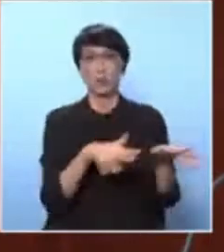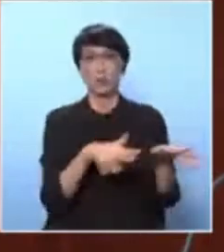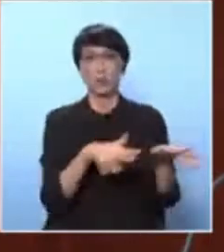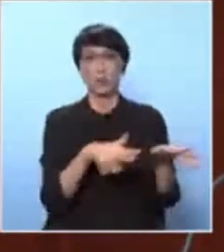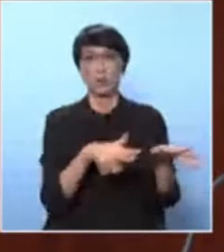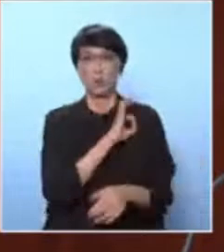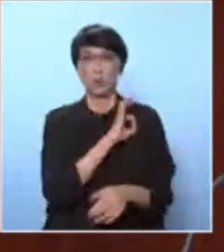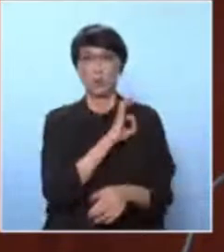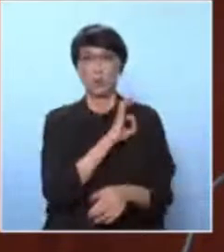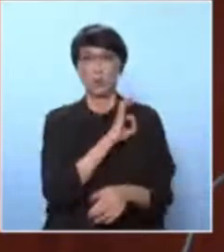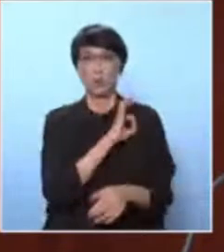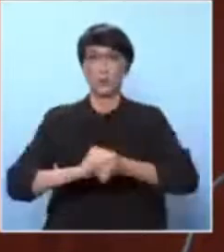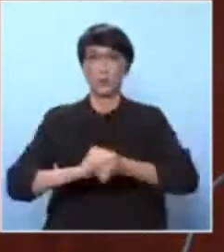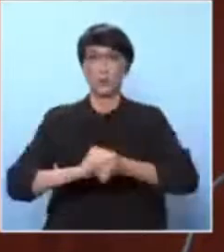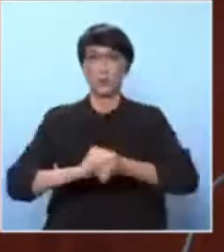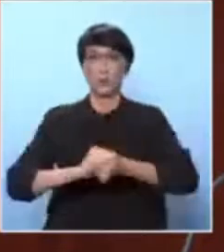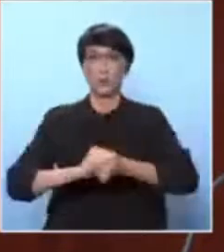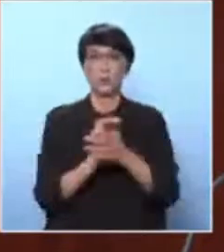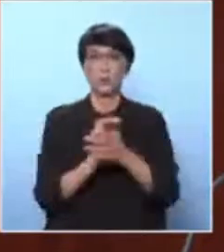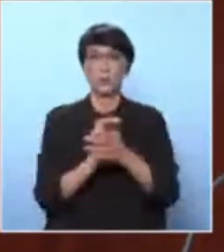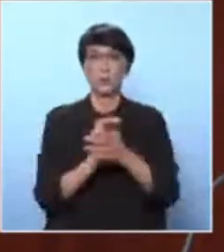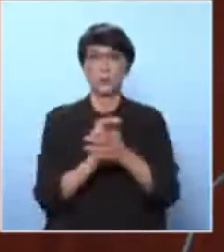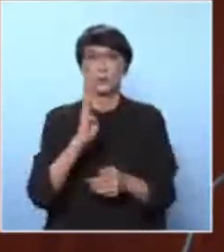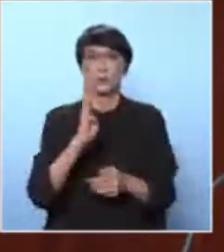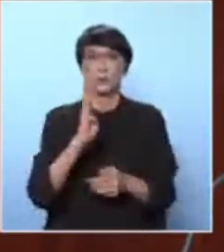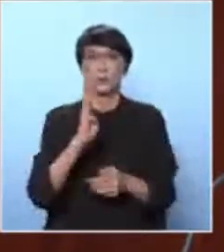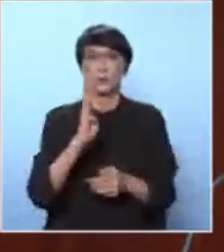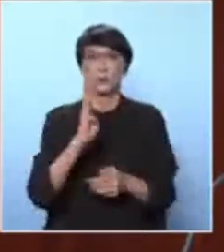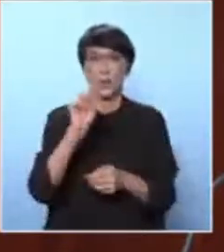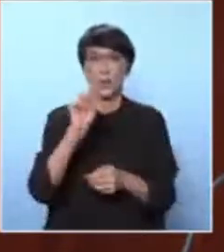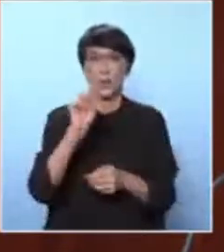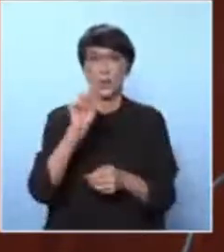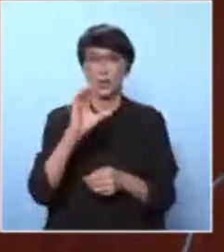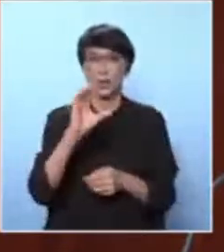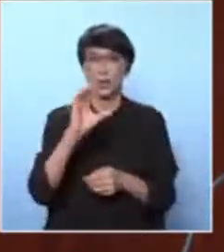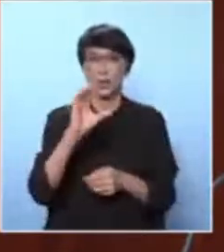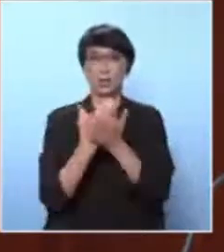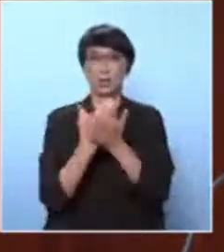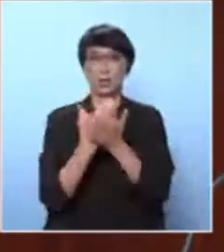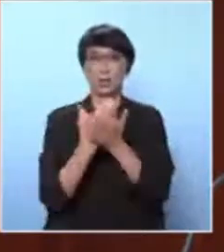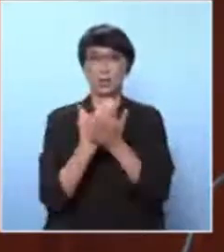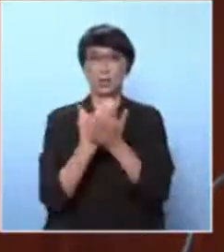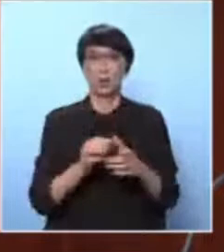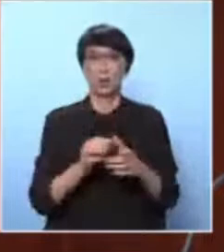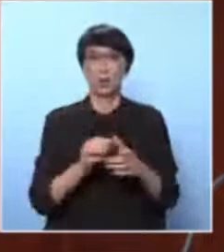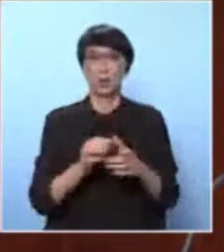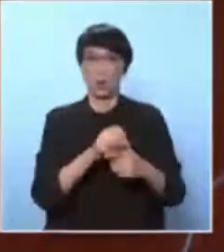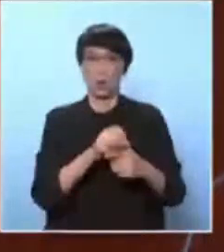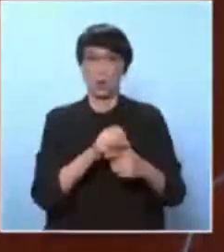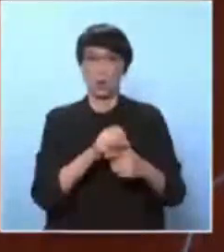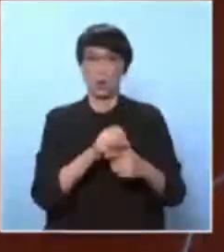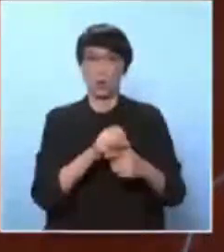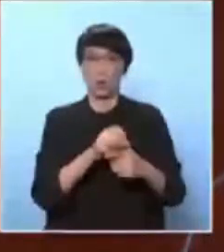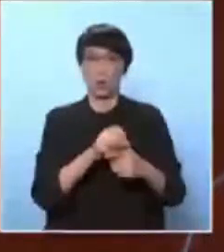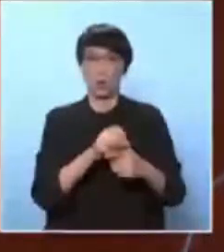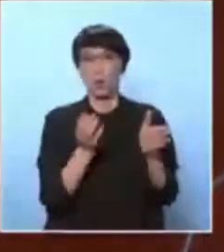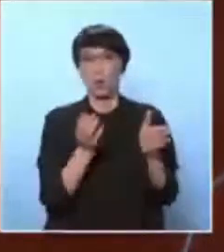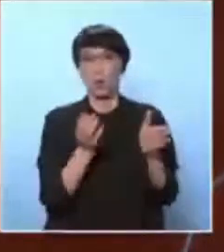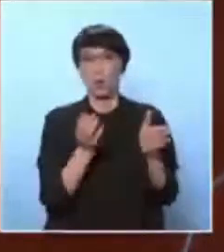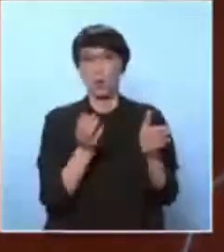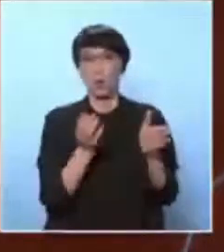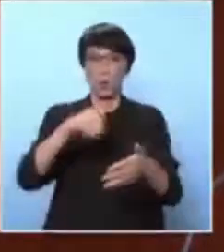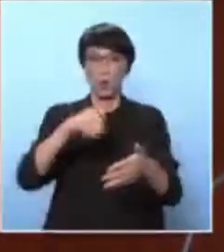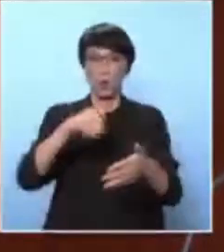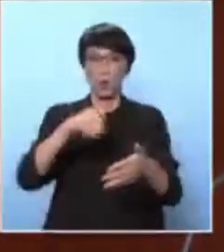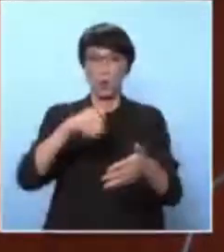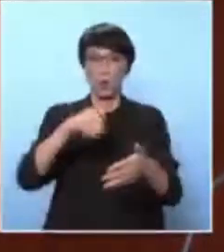the operation of the BIMCO and the International Chamber of Shipping in Hong Kong, as well as strengthening our role as a